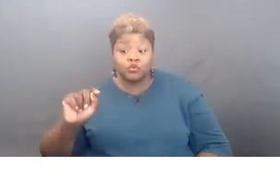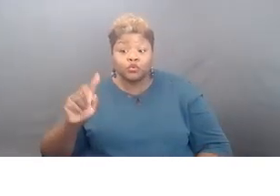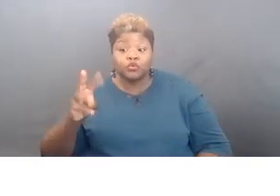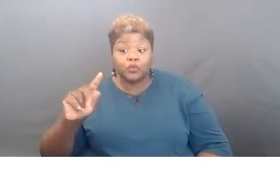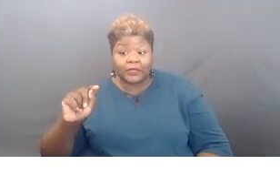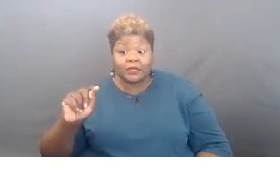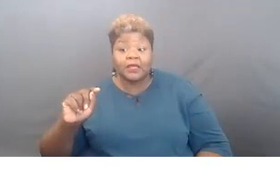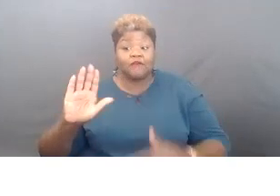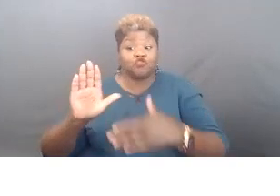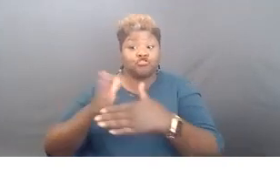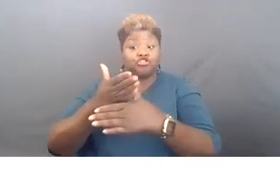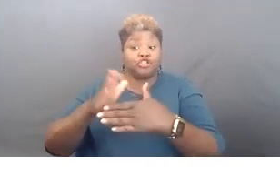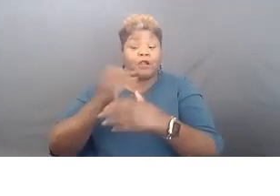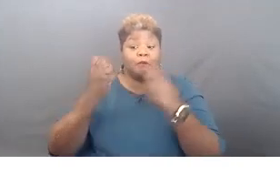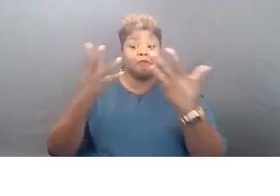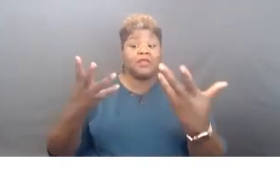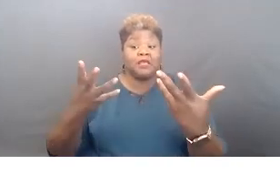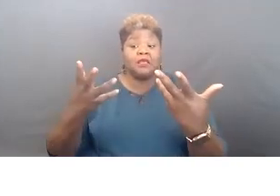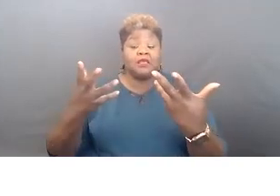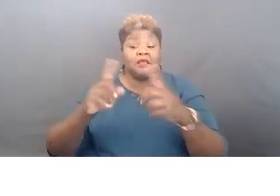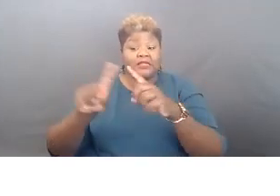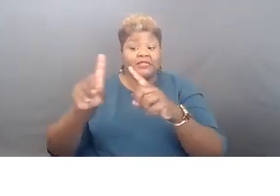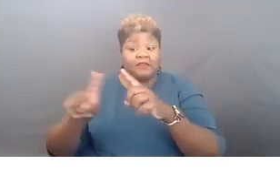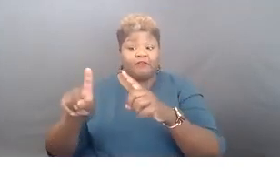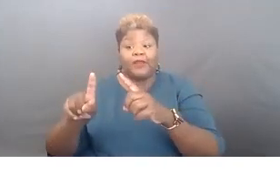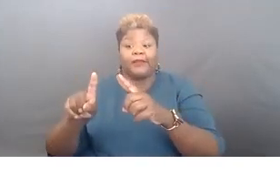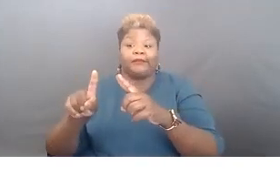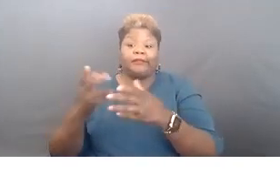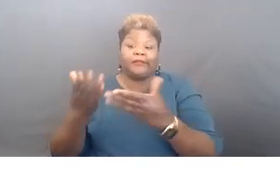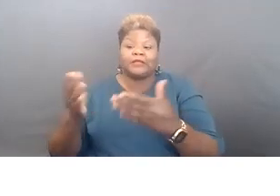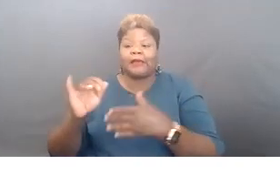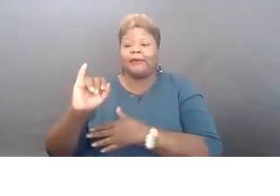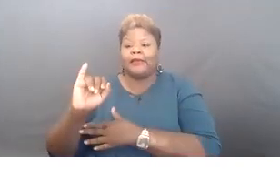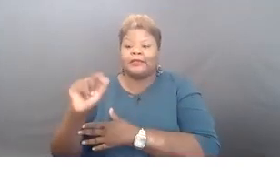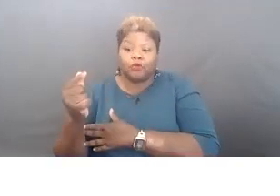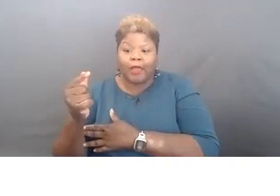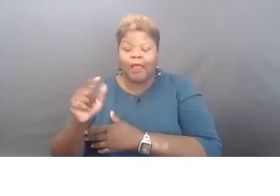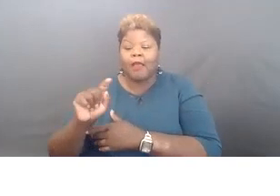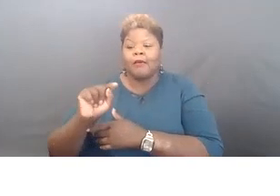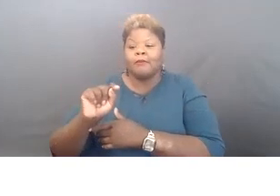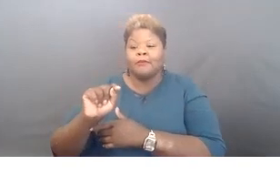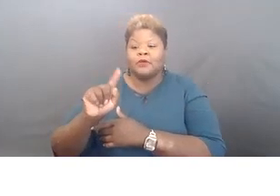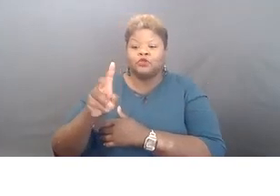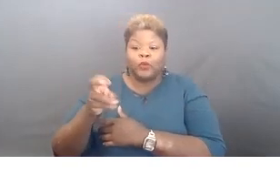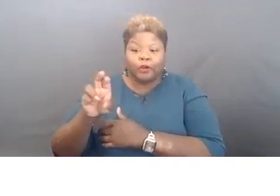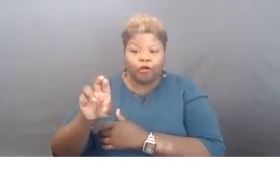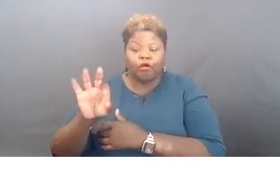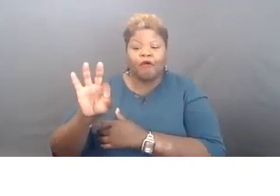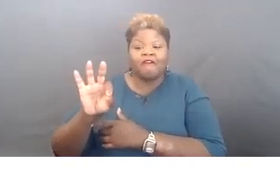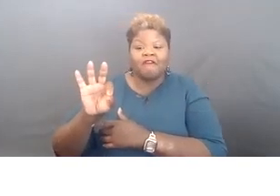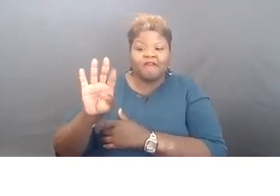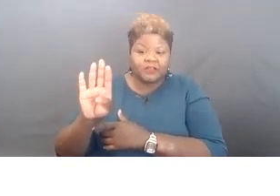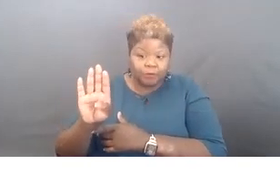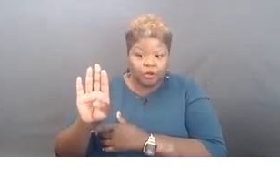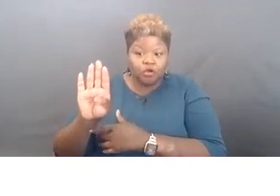across platforms. So if you're using a hashtag on Instagram, Twitter, and Facebook, you could schedule